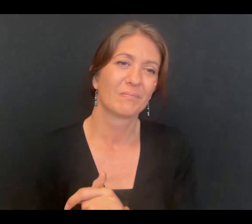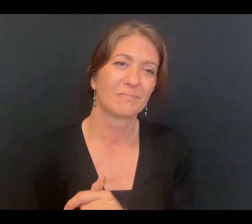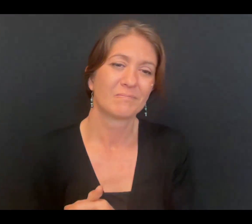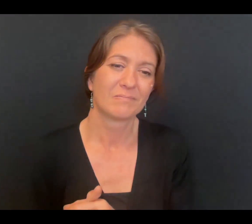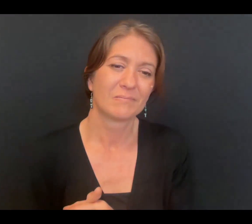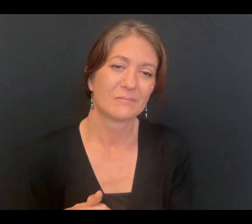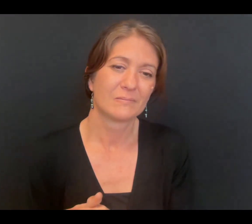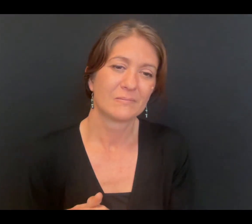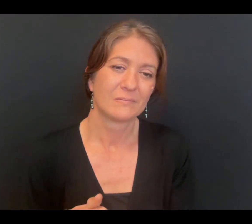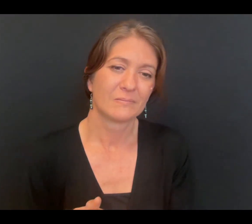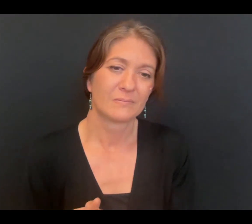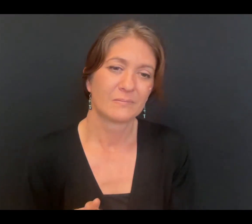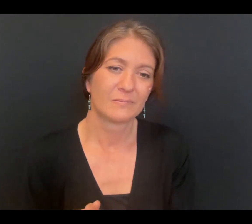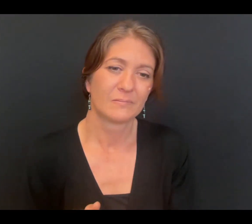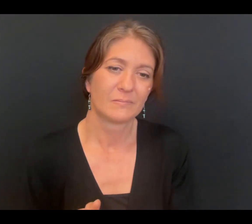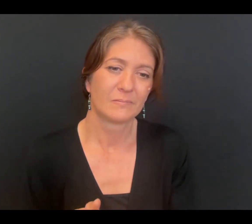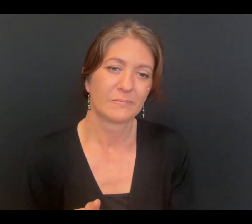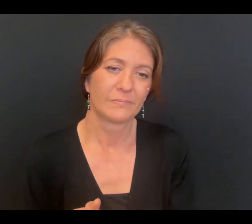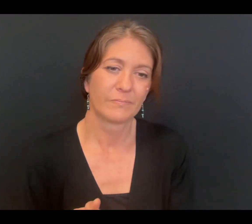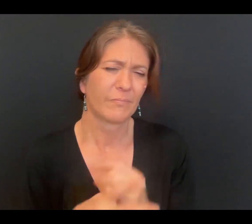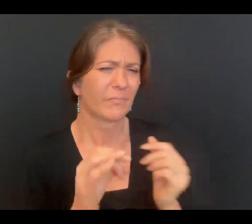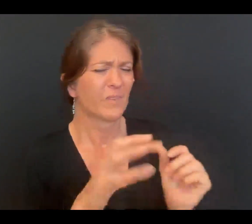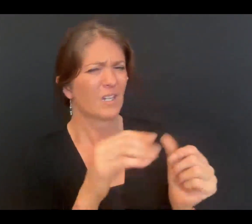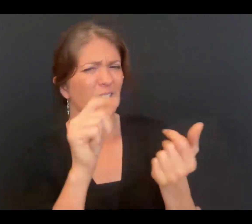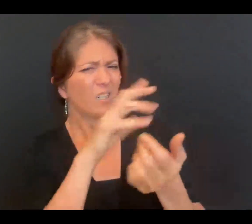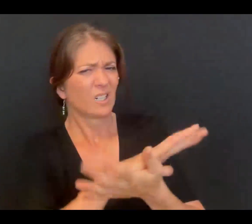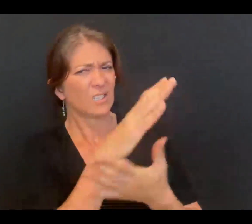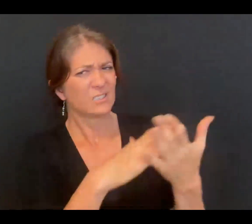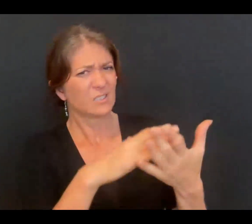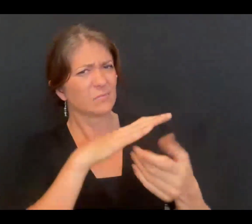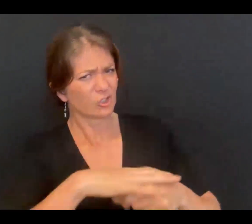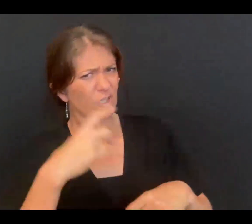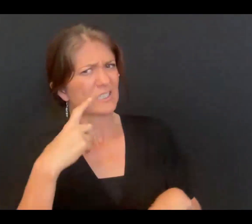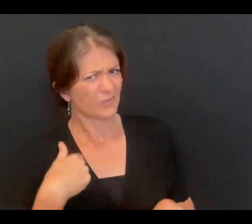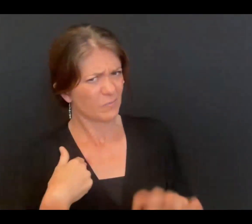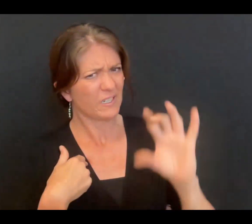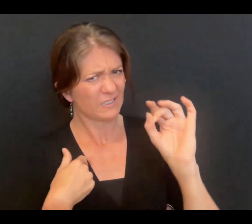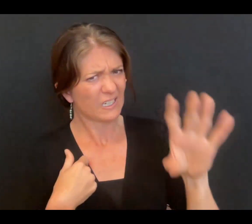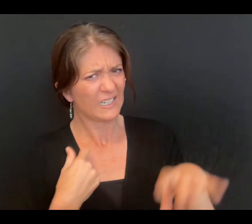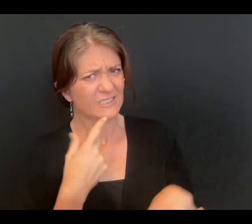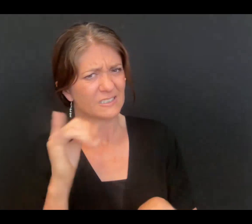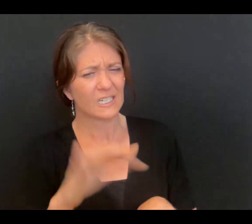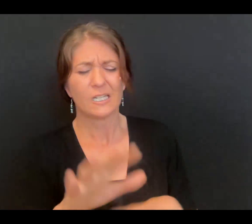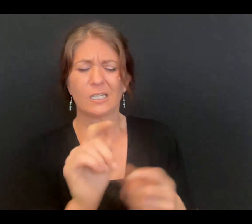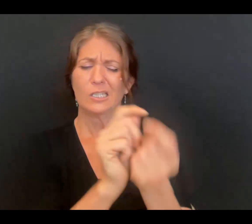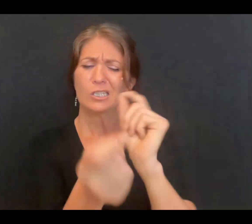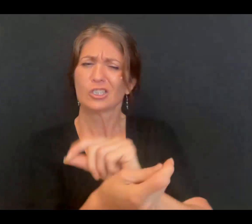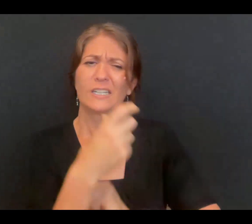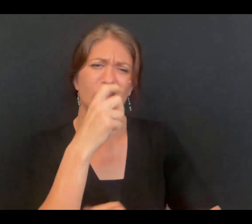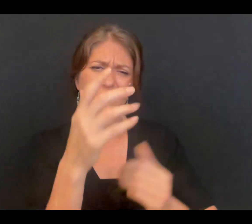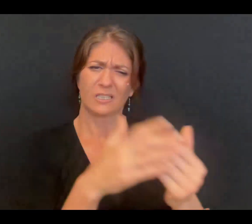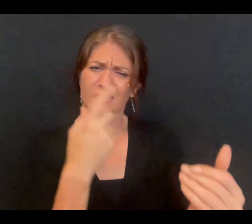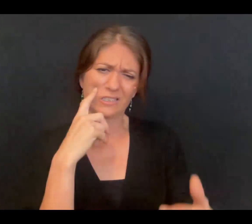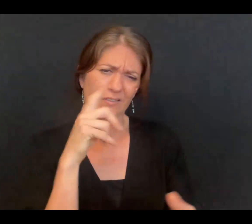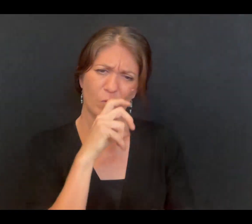This is creating some stress for me, I hate to tell you. Change is not easy for us old people.